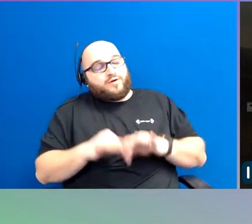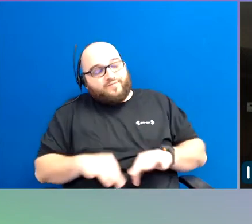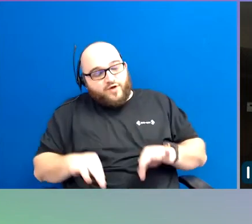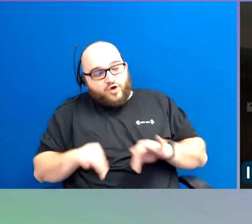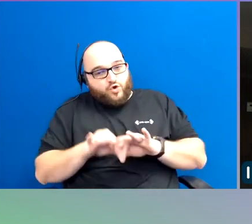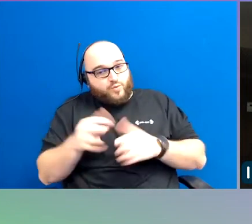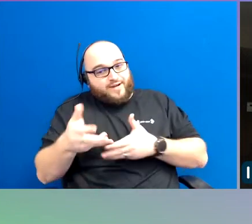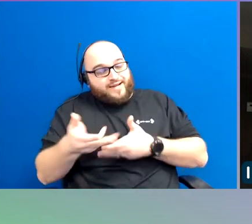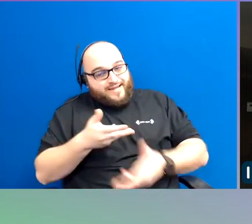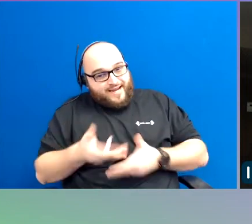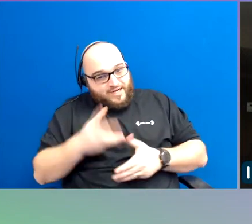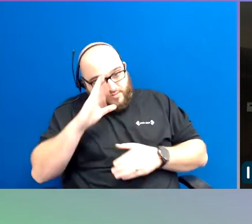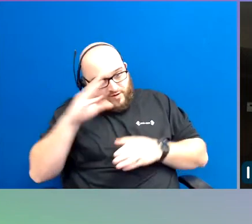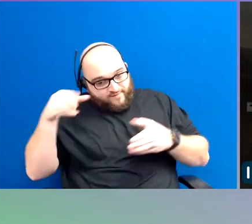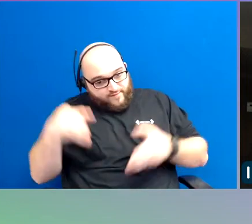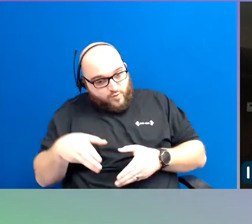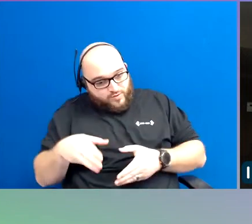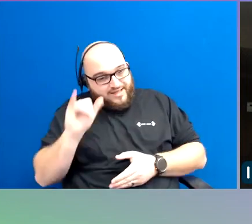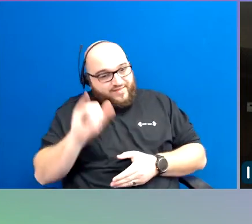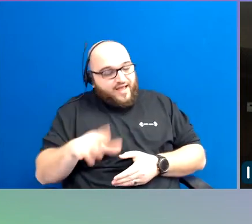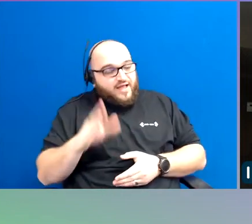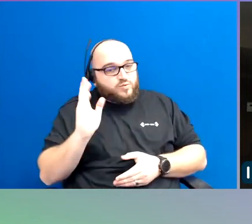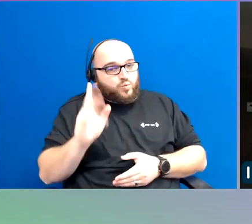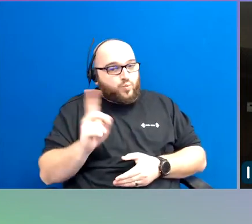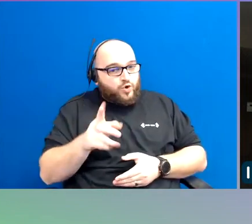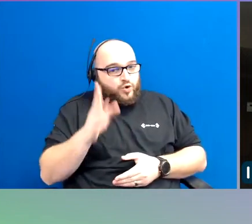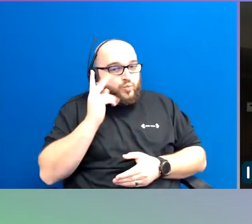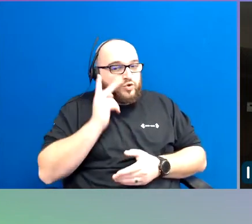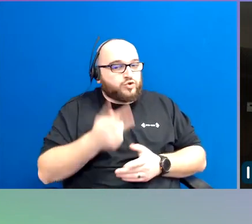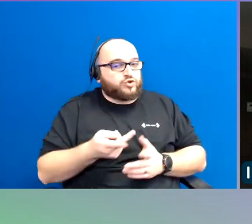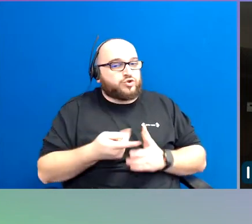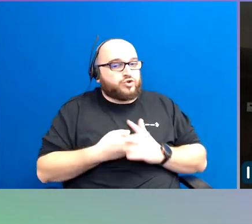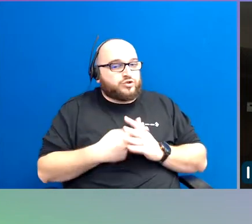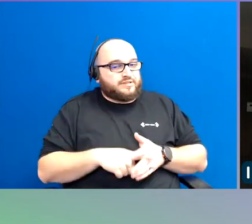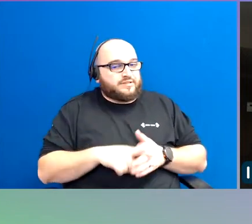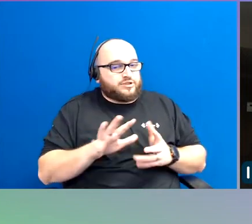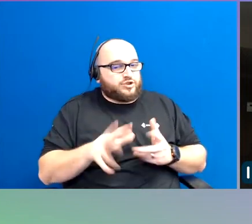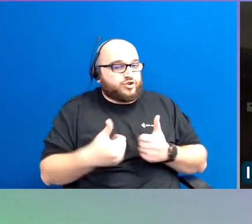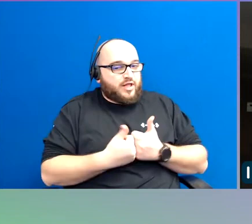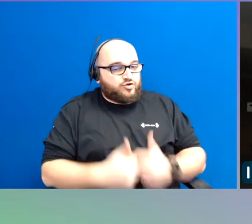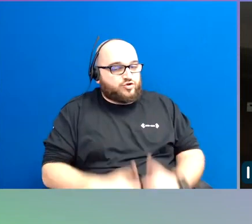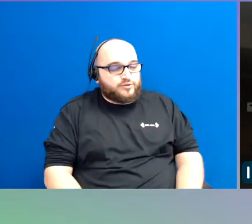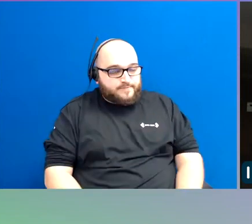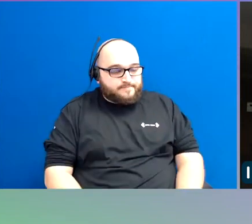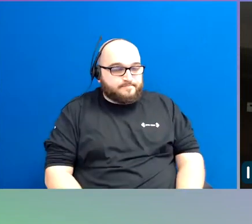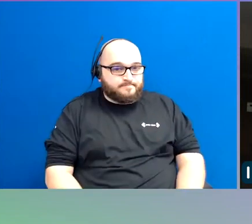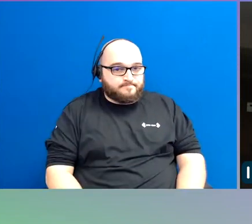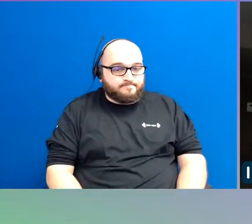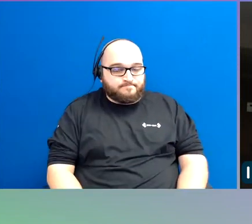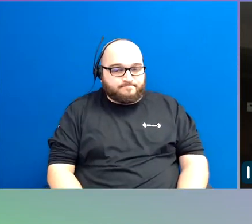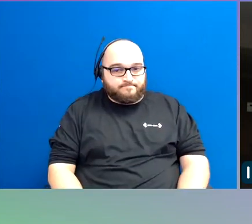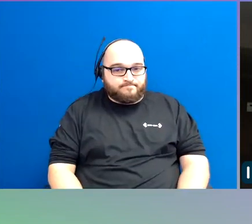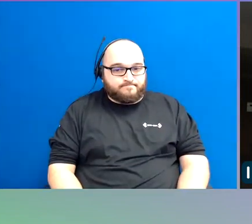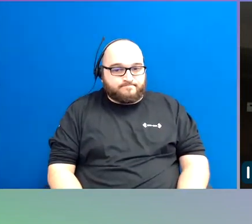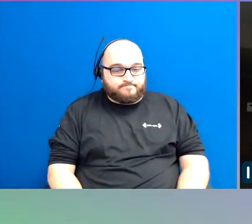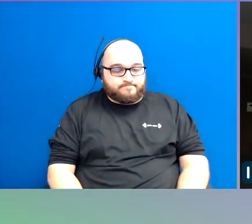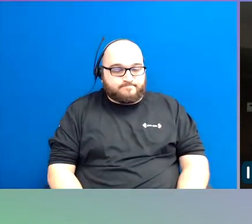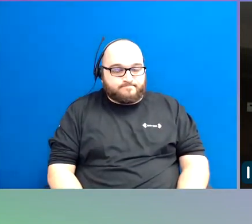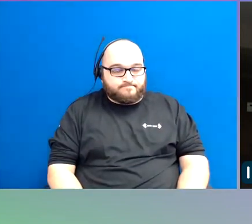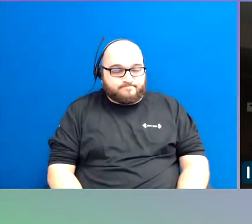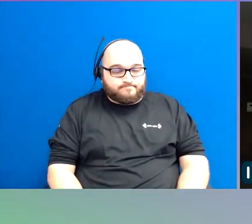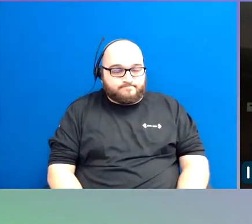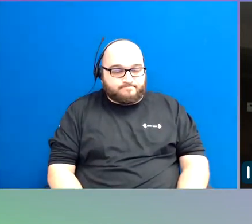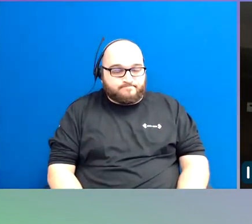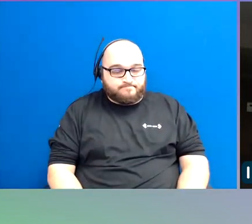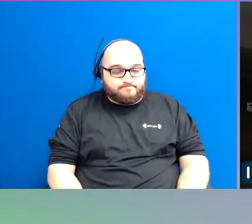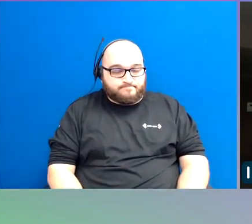engagement focused, that's where you're going to start feeling a challenge and a push and a pull. Thank you. Thank you for that.